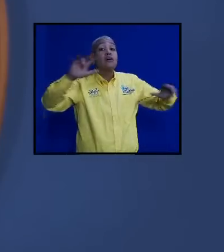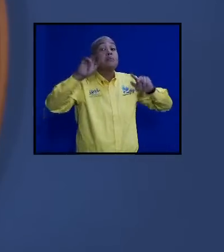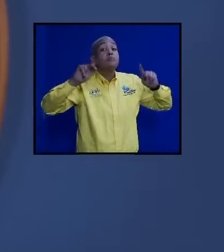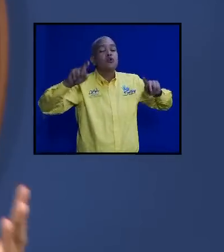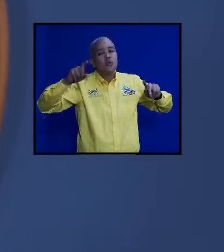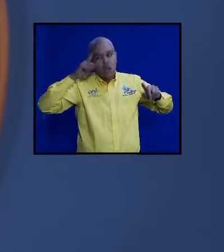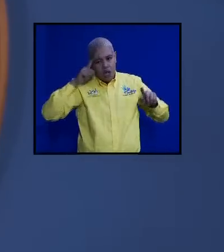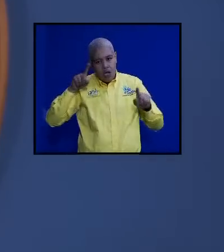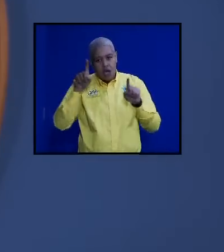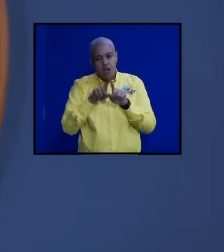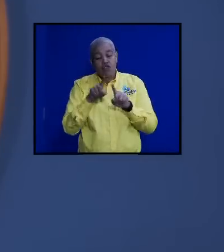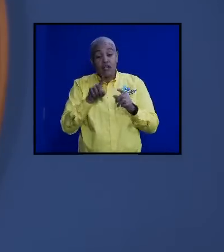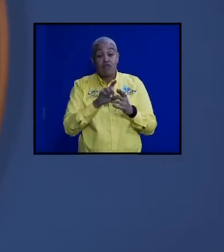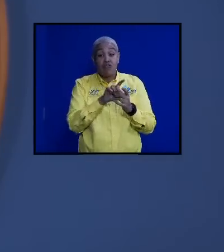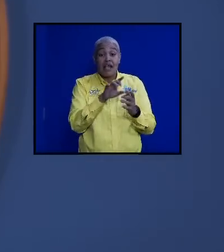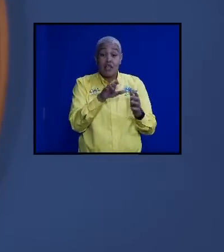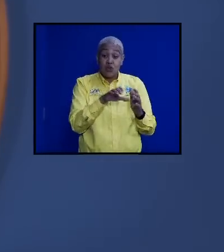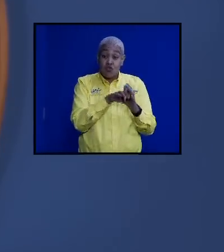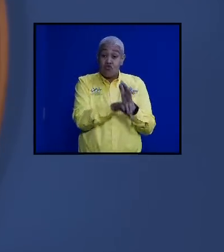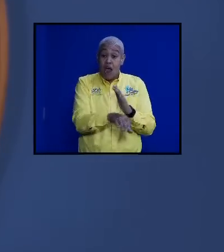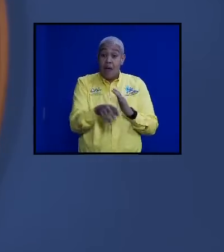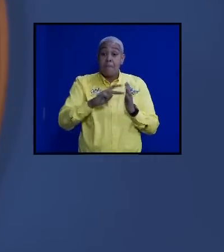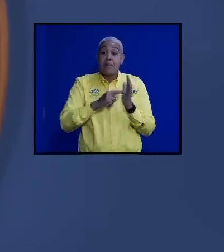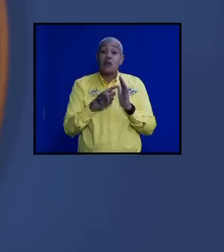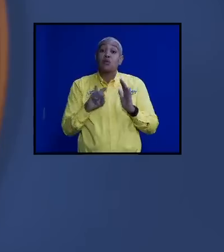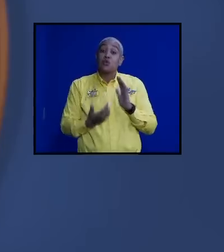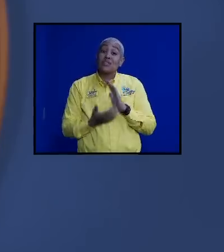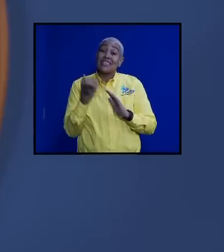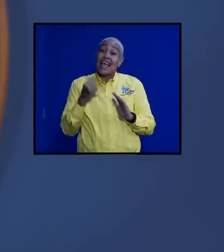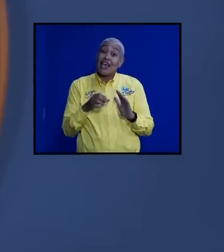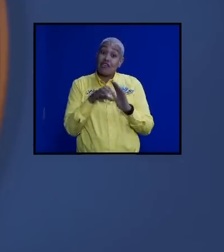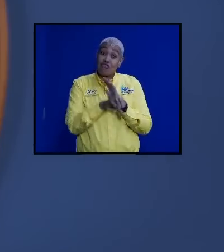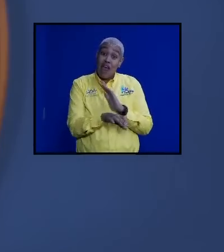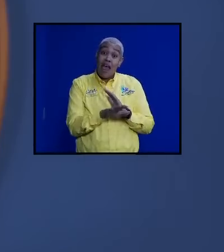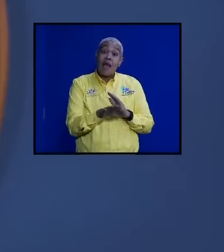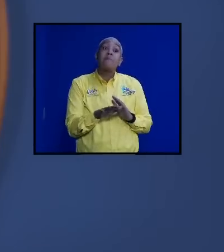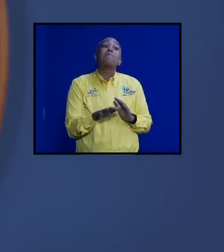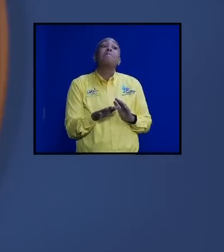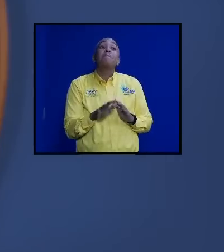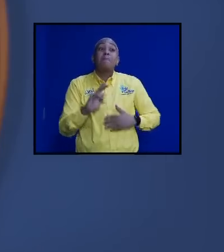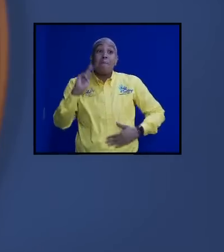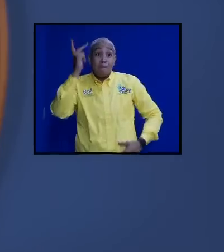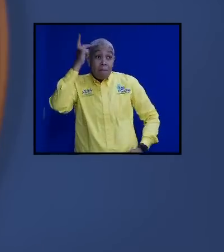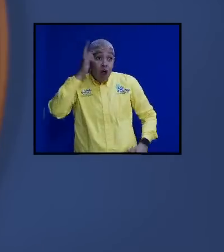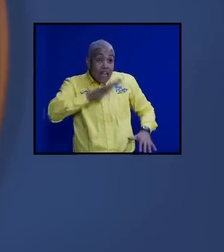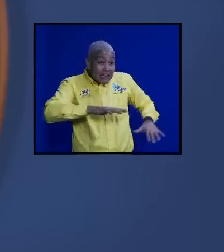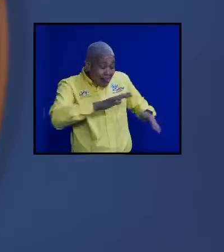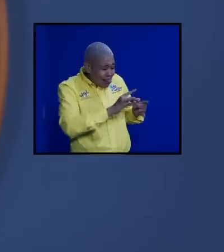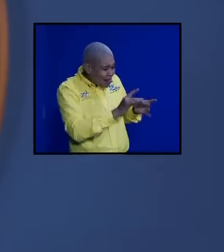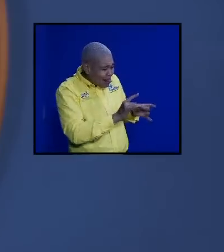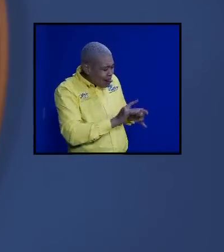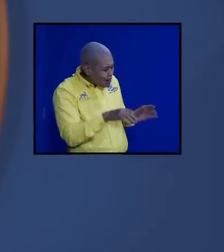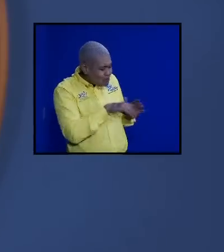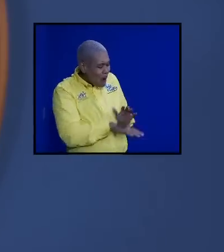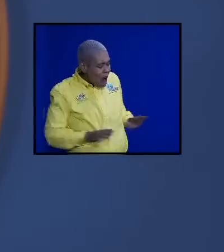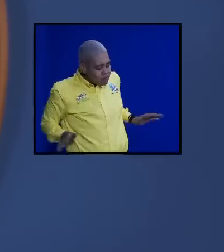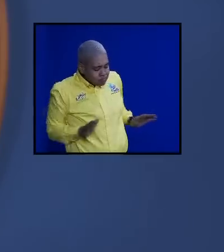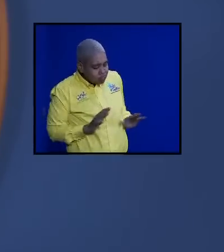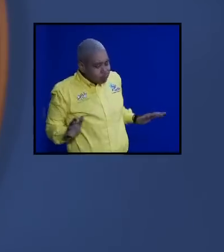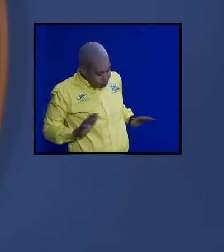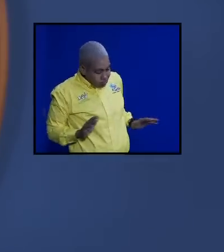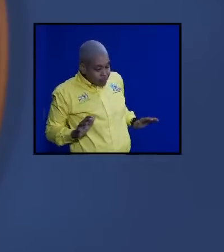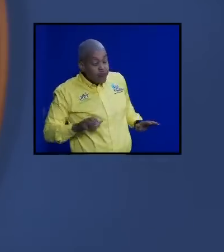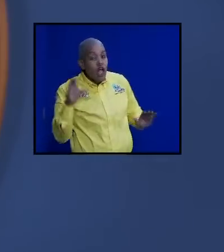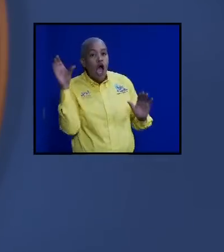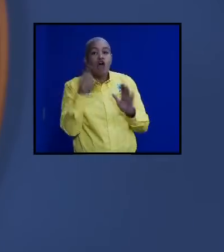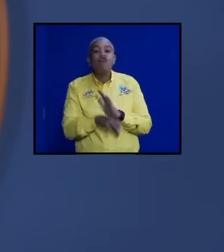on crime, meaning we should take crime out of the contested political space and treat with crime